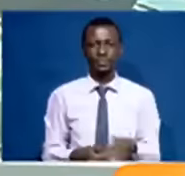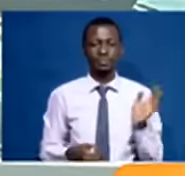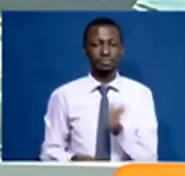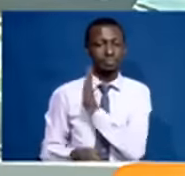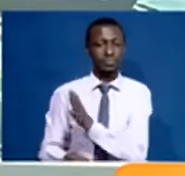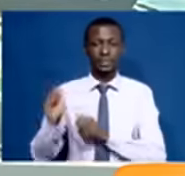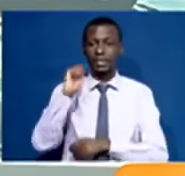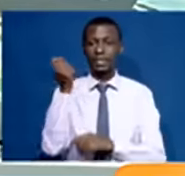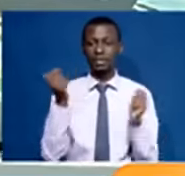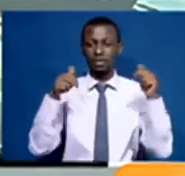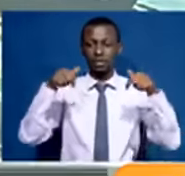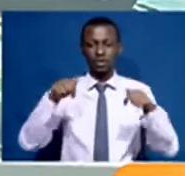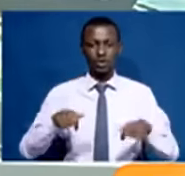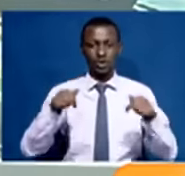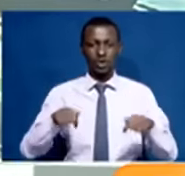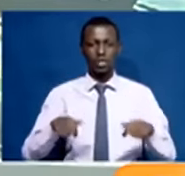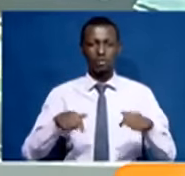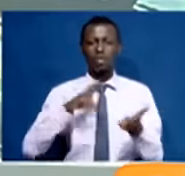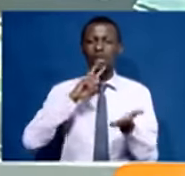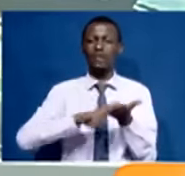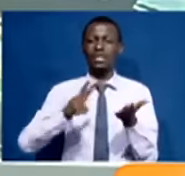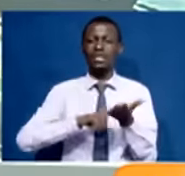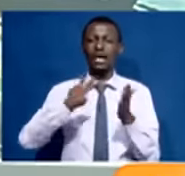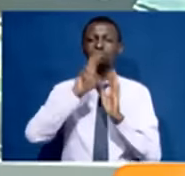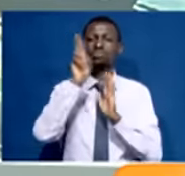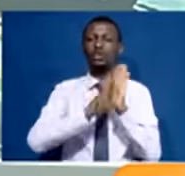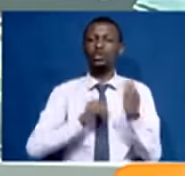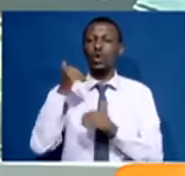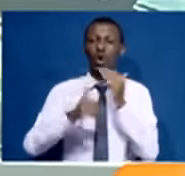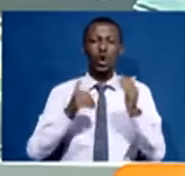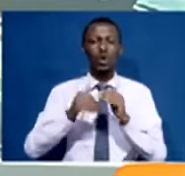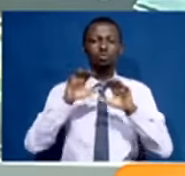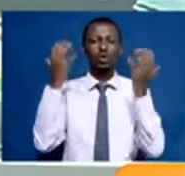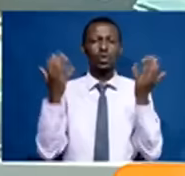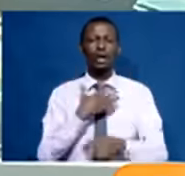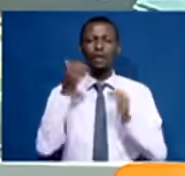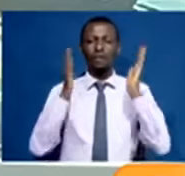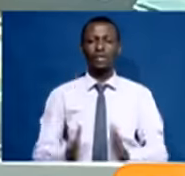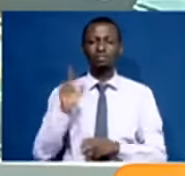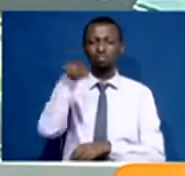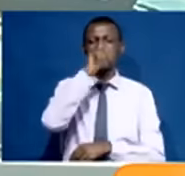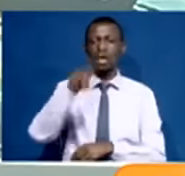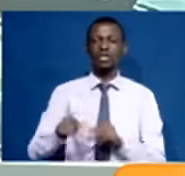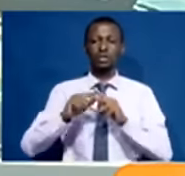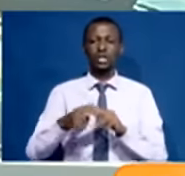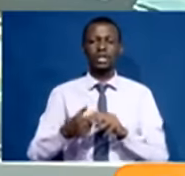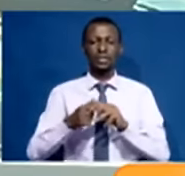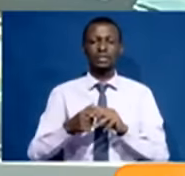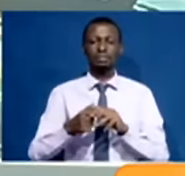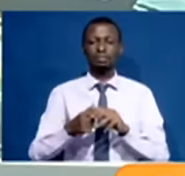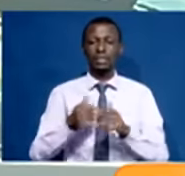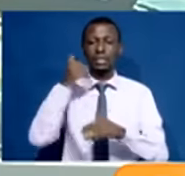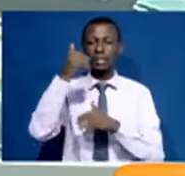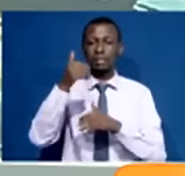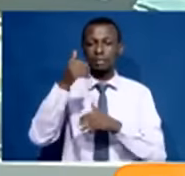Kenya has today abolished visa requirements for all global visitors beginning January